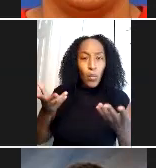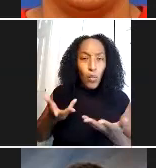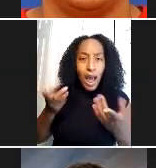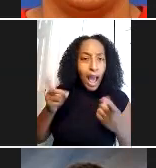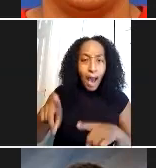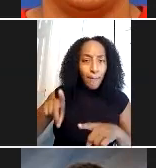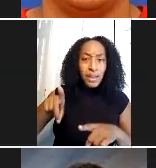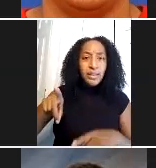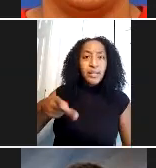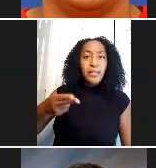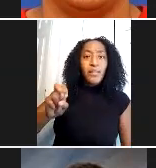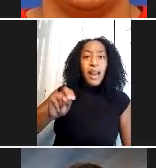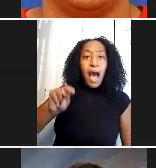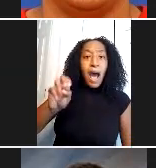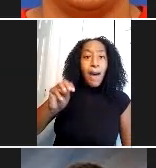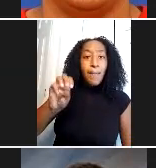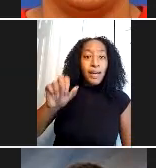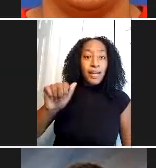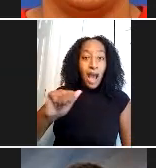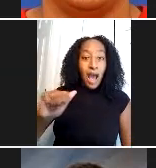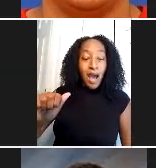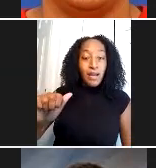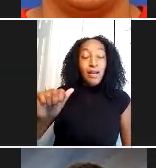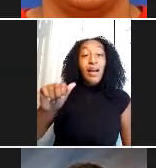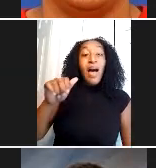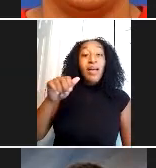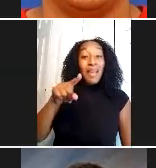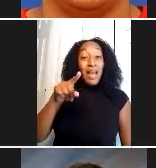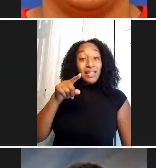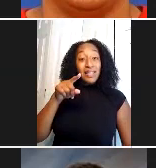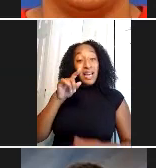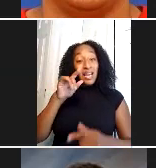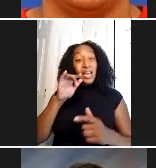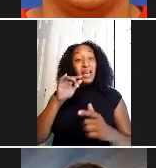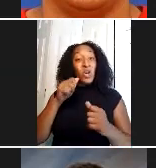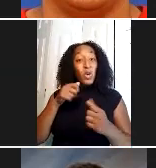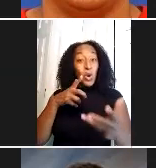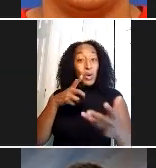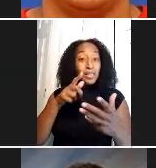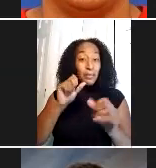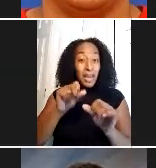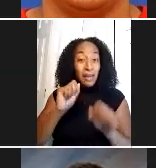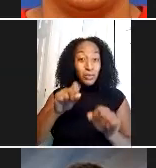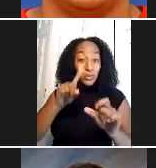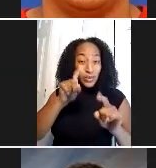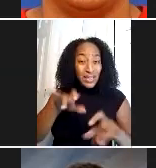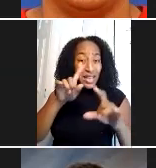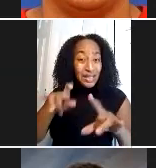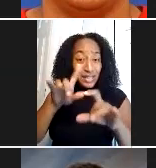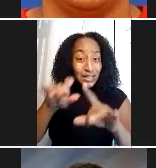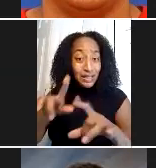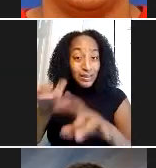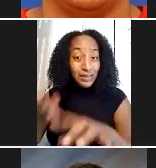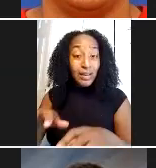in a way that we can test. Okay. And so if the hypothesis is